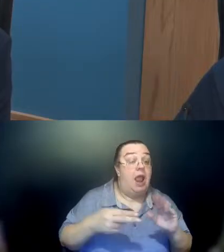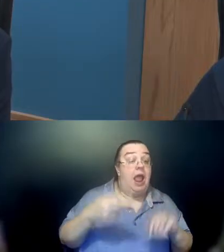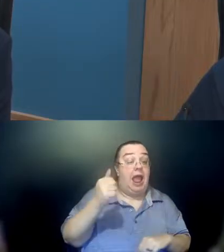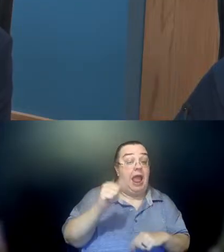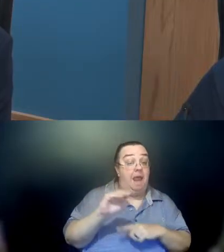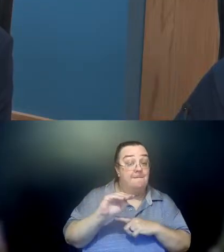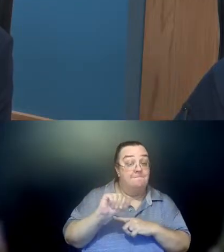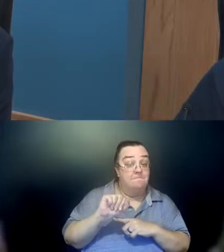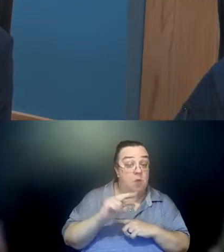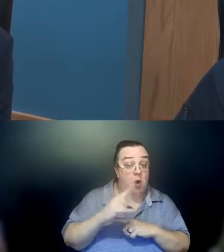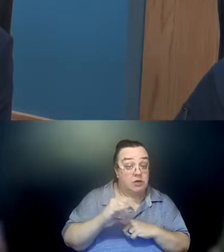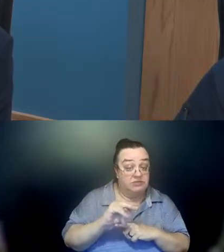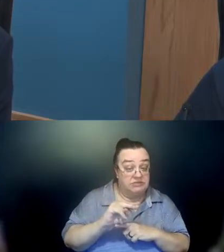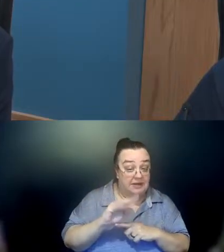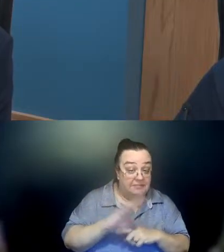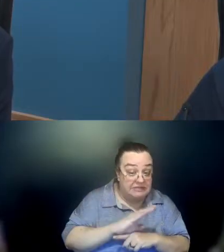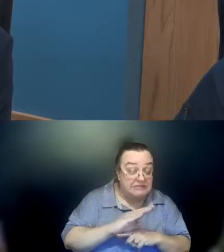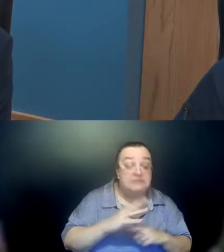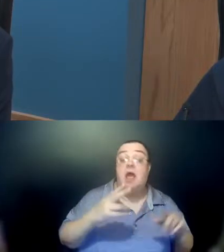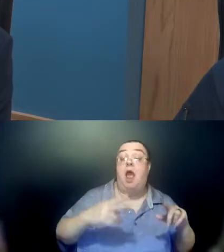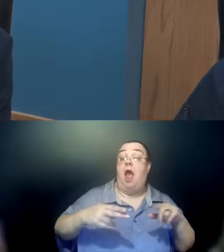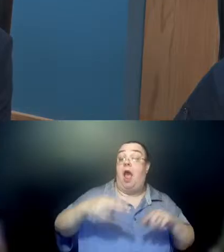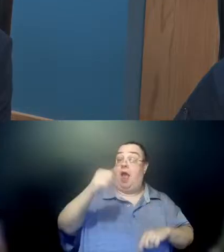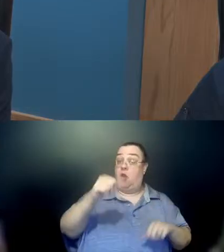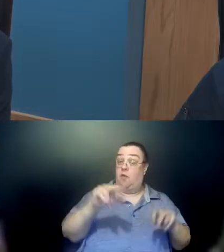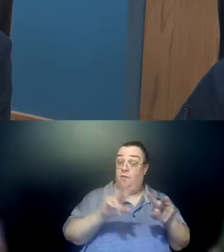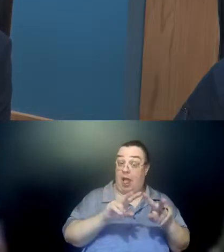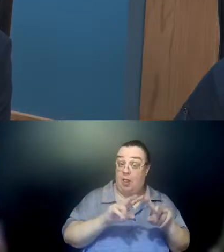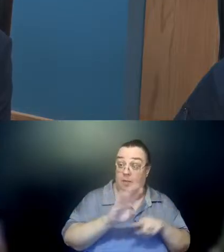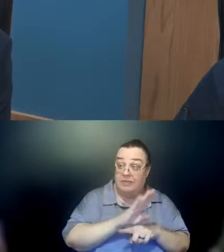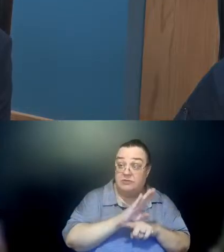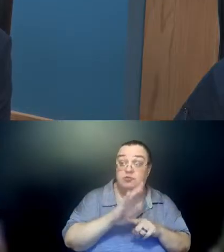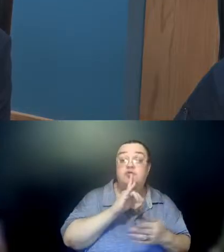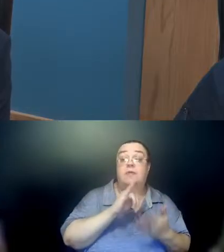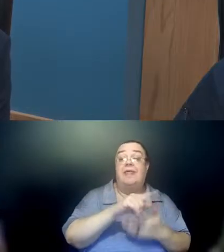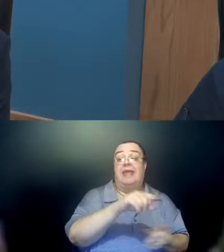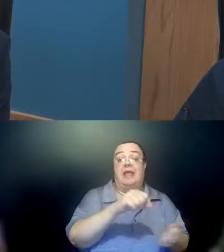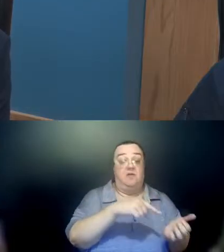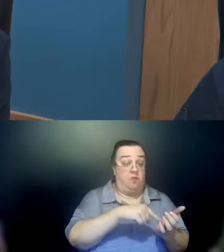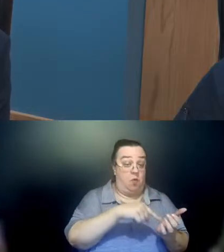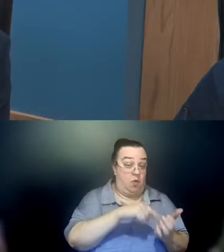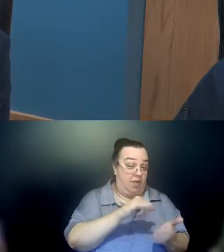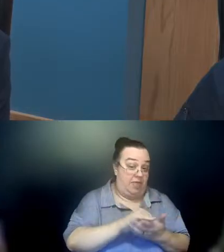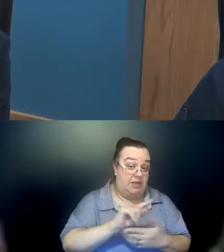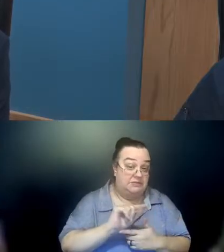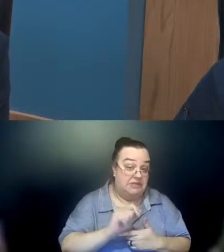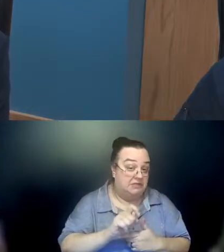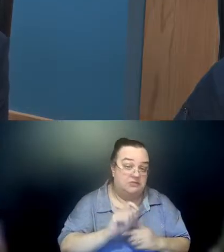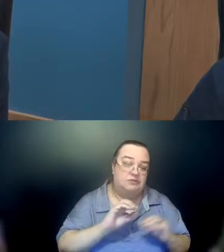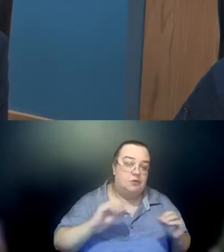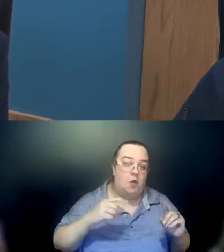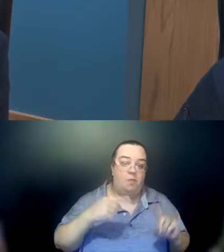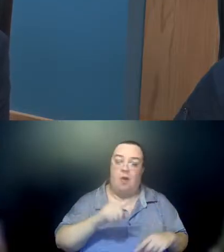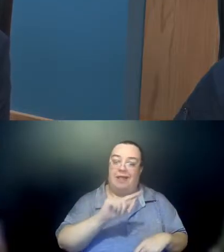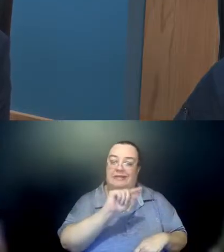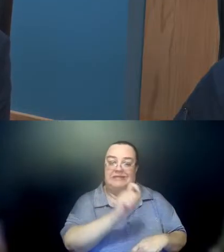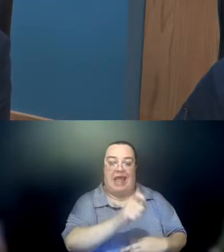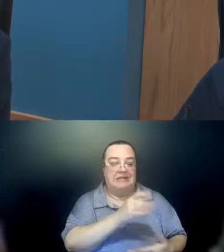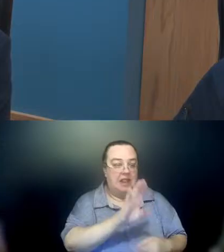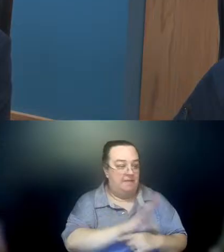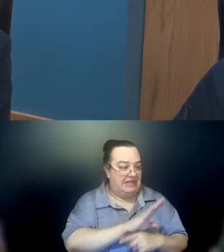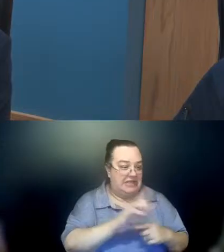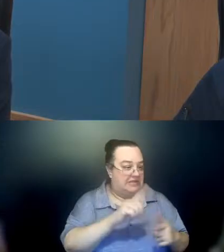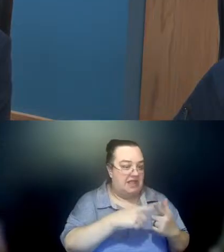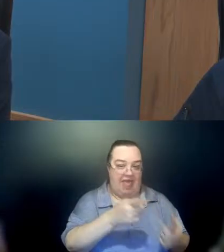value businesses, so that they can afford that tax, because there's no point taxing a business into oblivion,